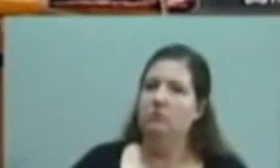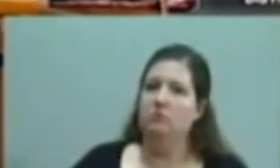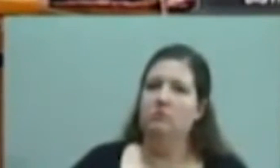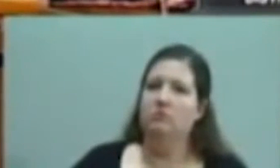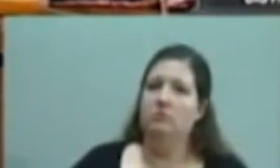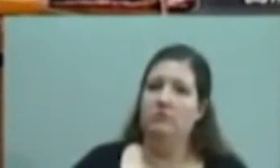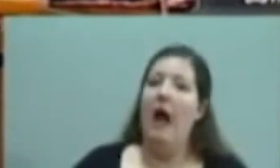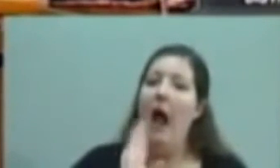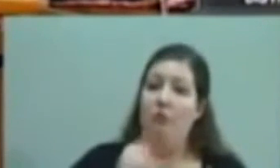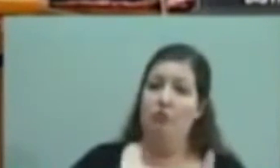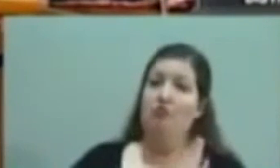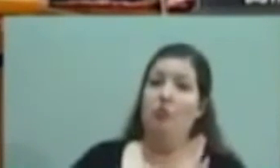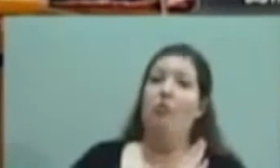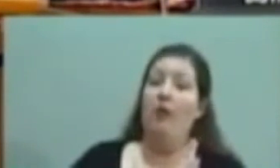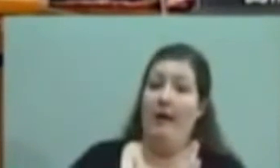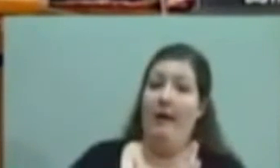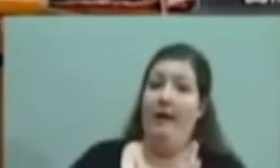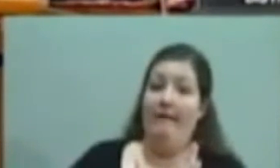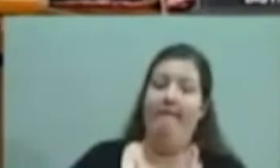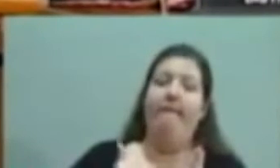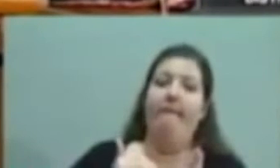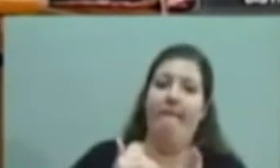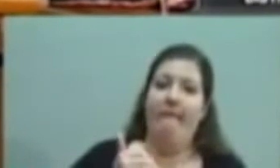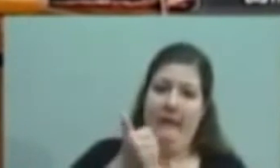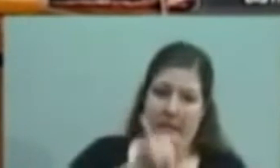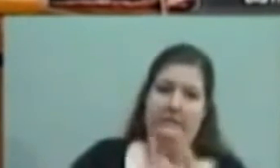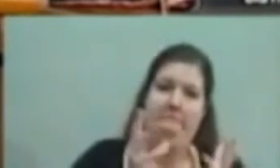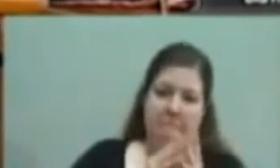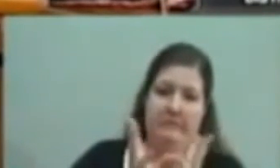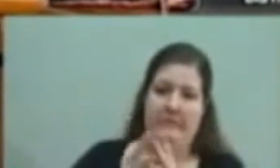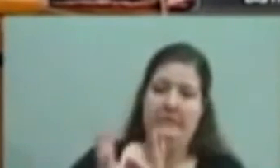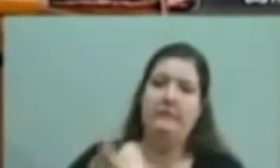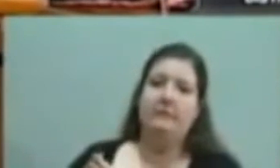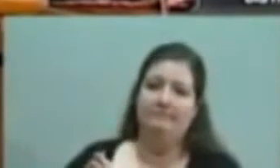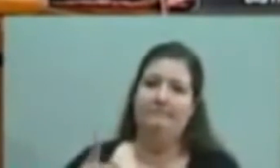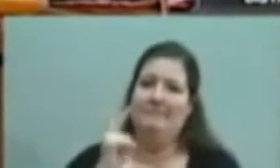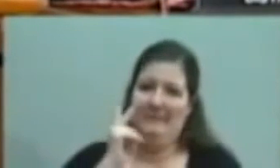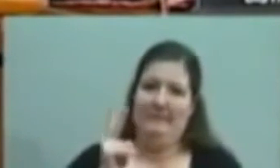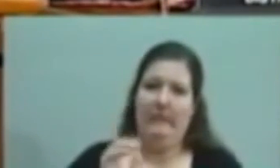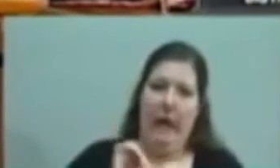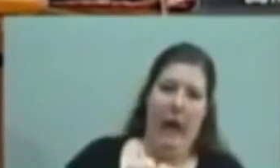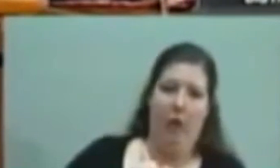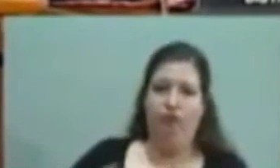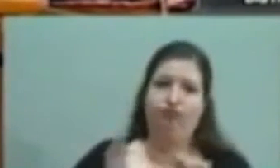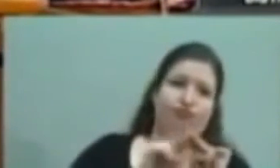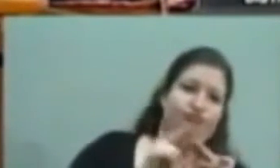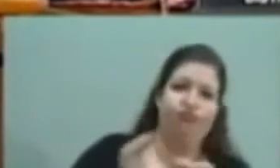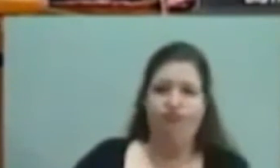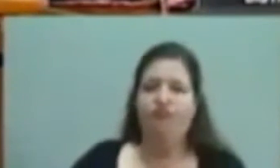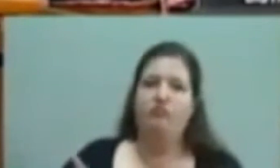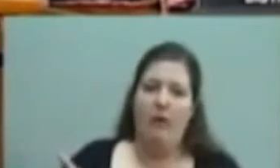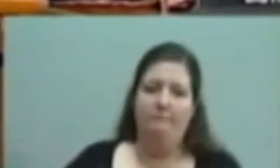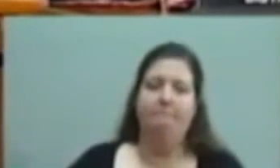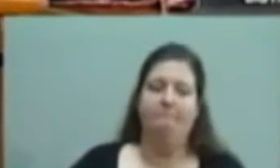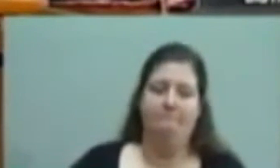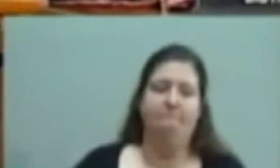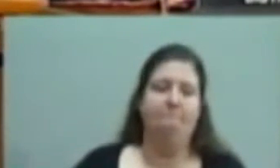same dashboard back to you every meeting so you can see where we are at every meeting. Thank you.